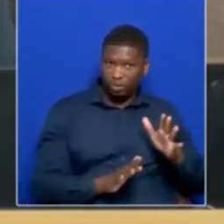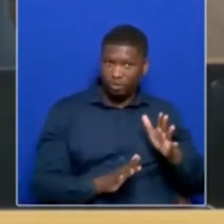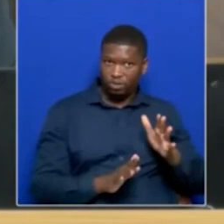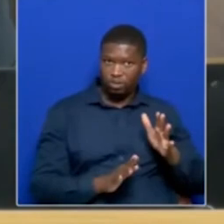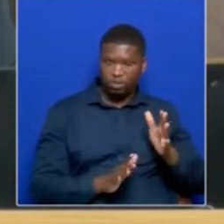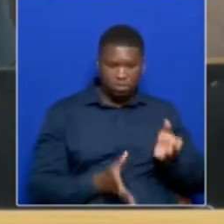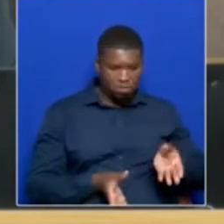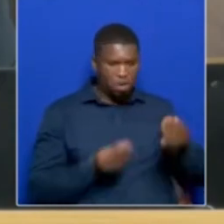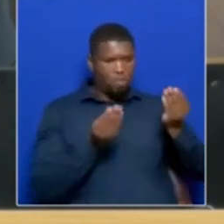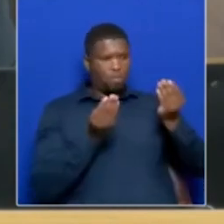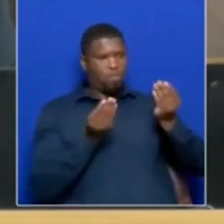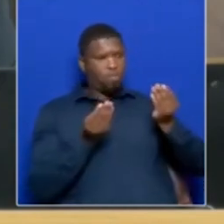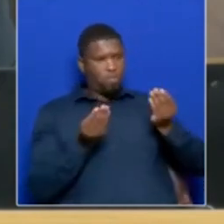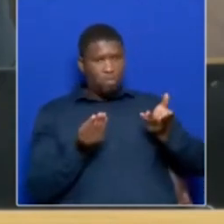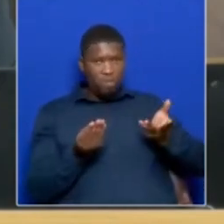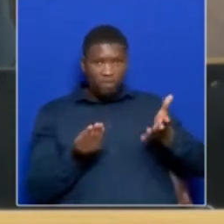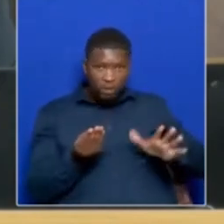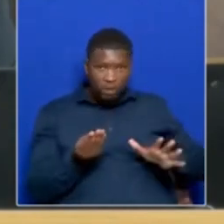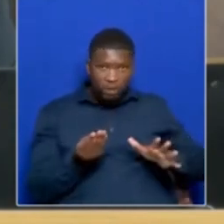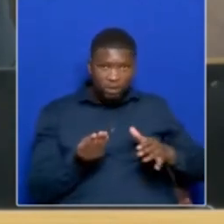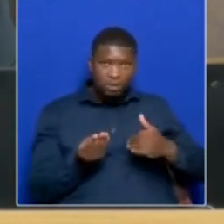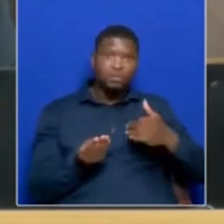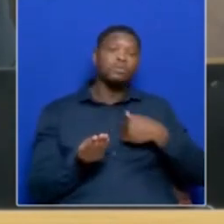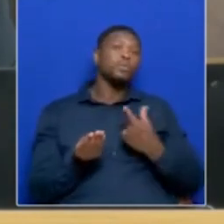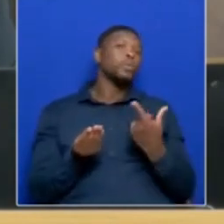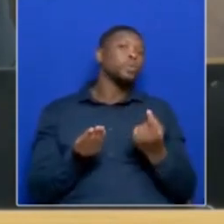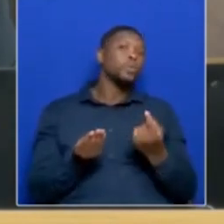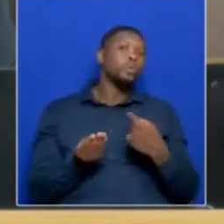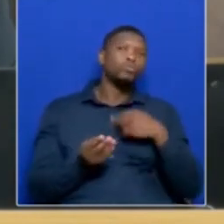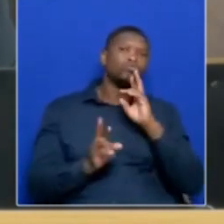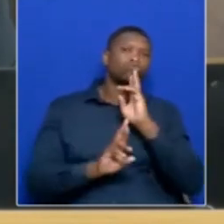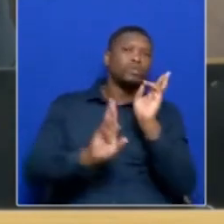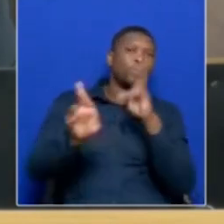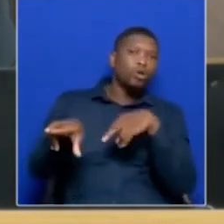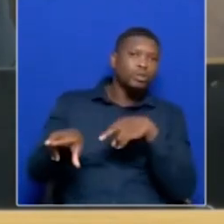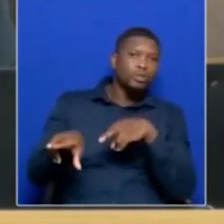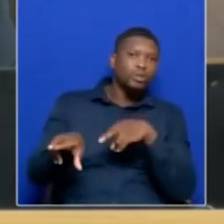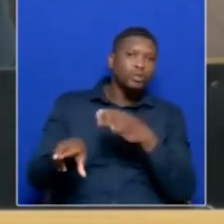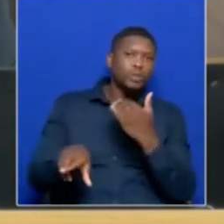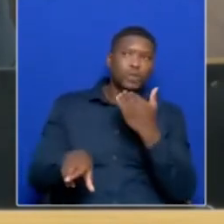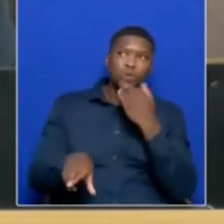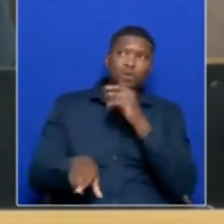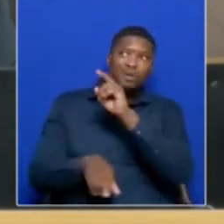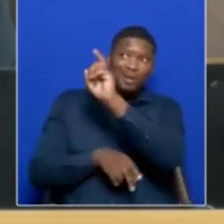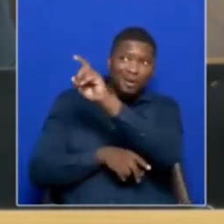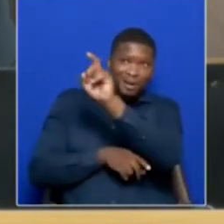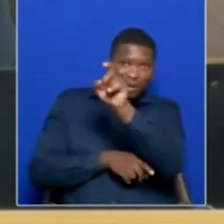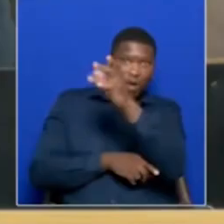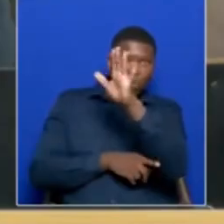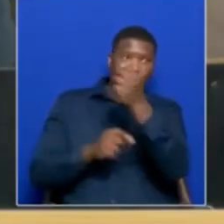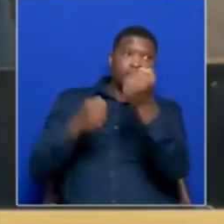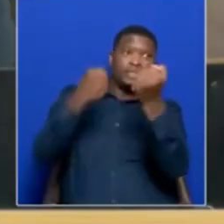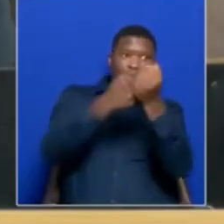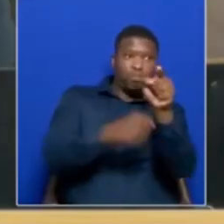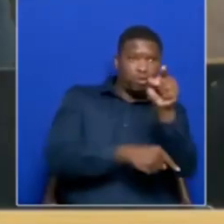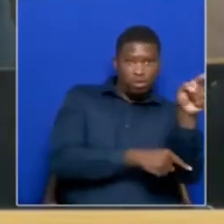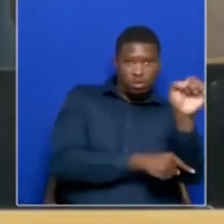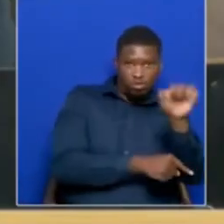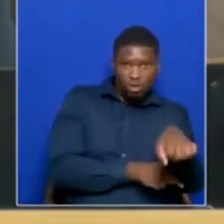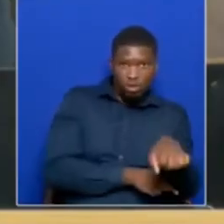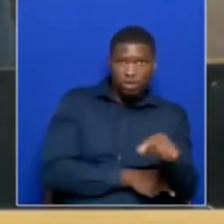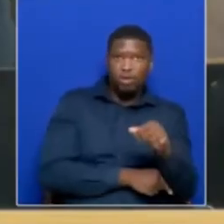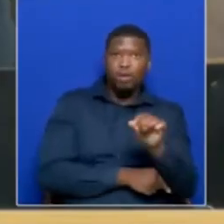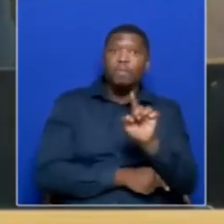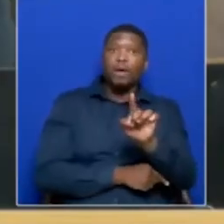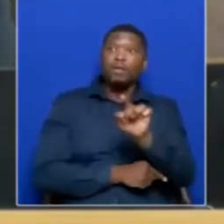I reported the information to the people who were going to assist. But those people at the time, they didn't know that